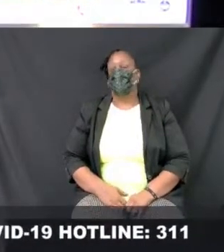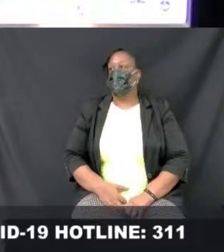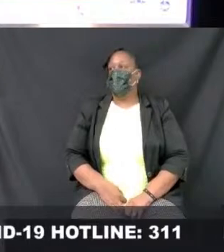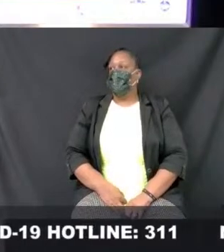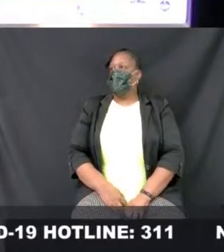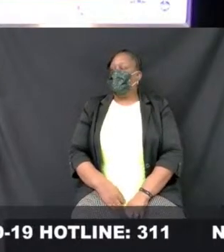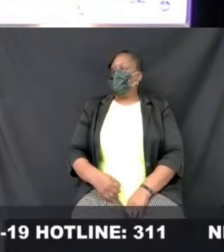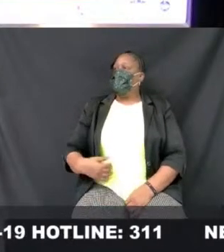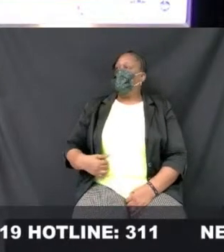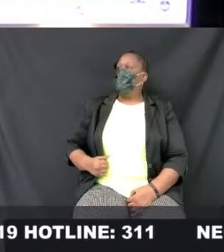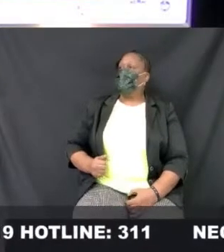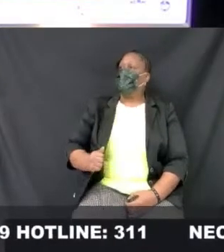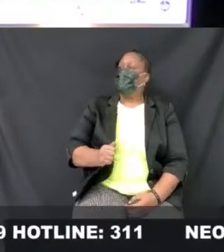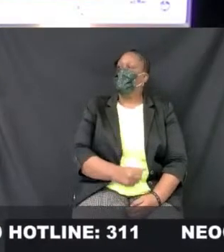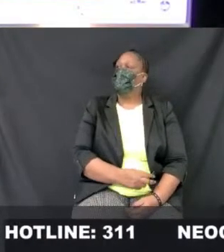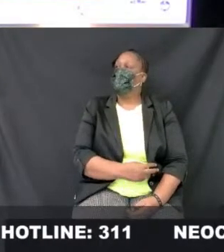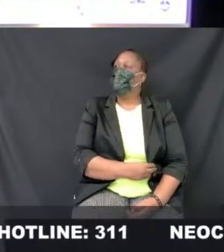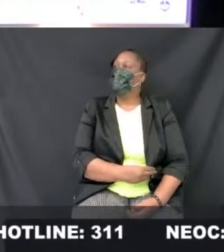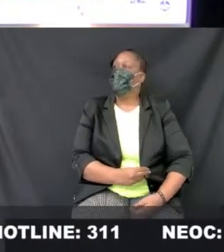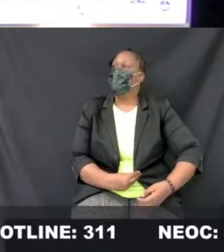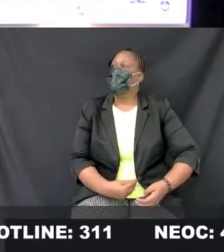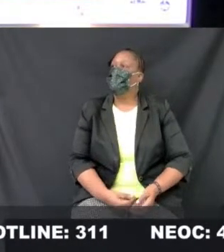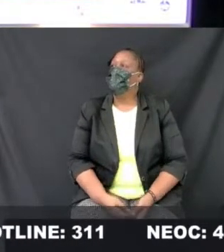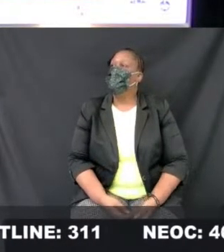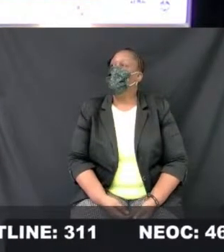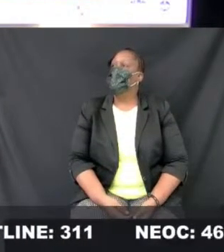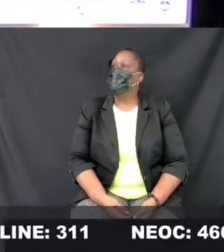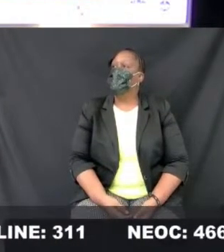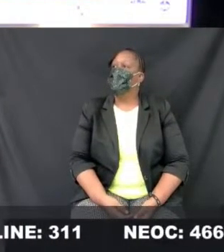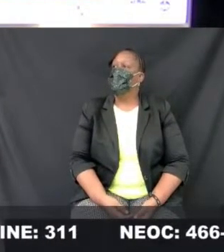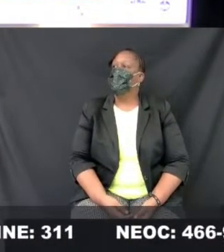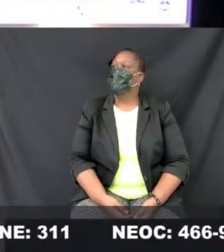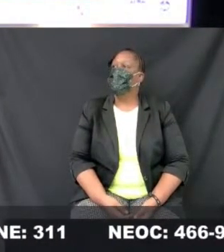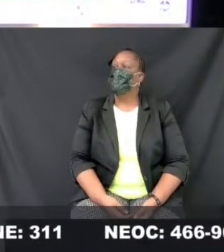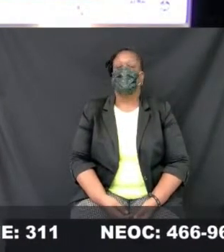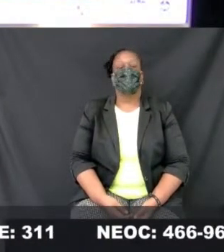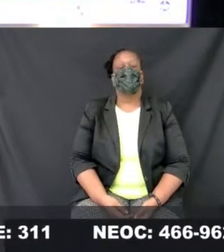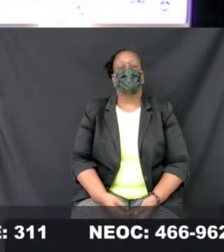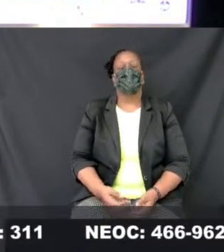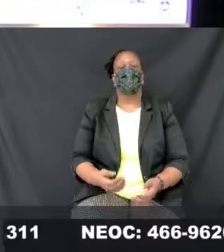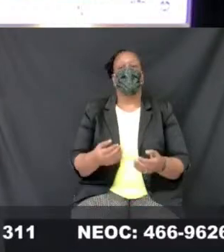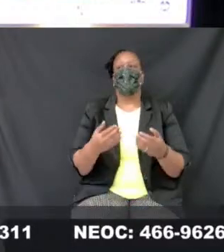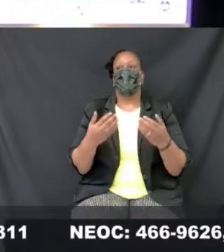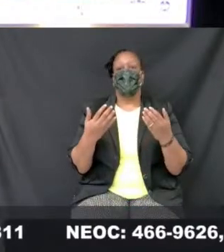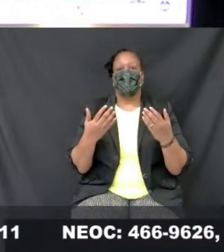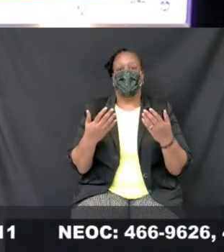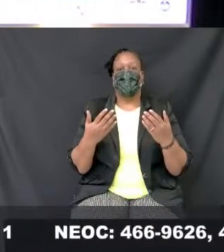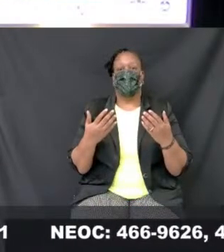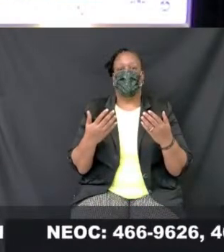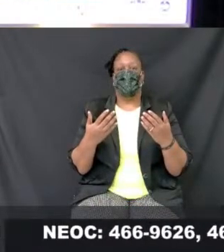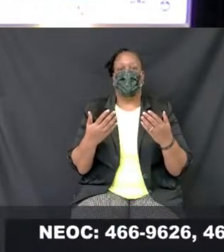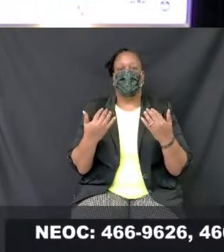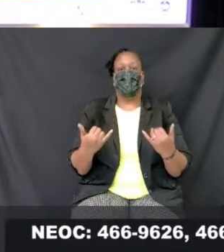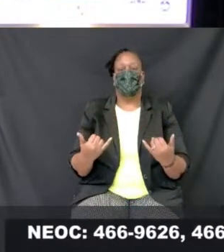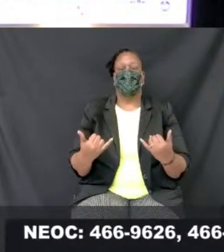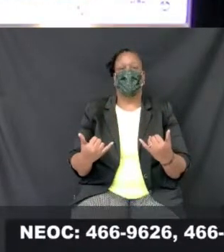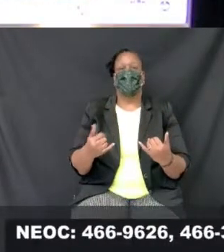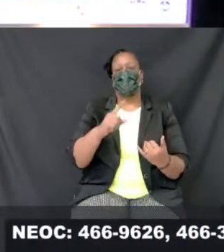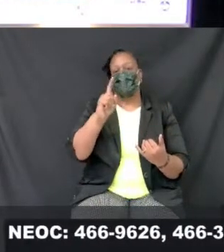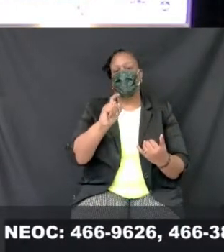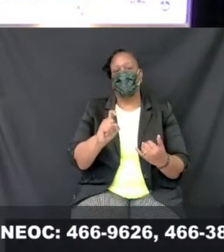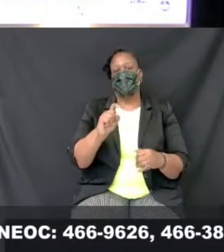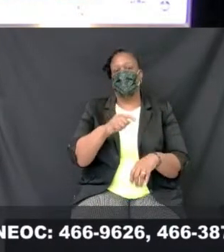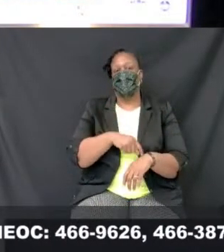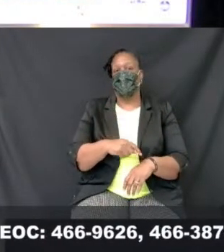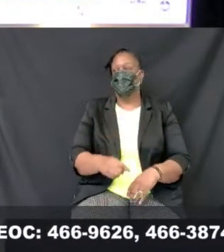Thank you, Superintendent Henry. That brings us to our question and answer segment for